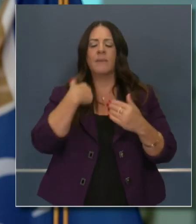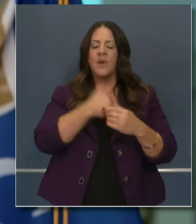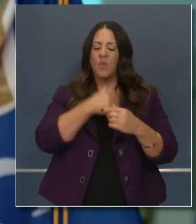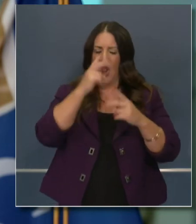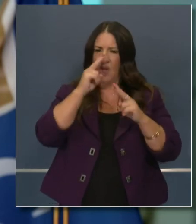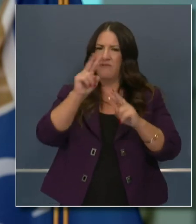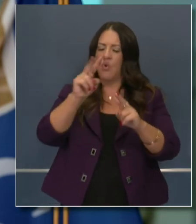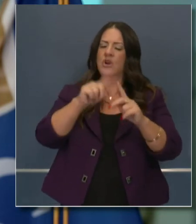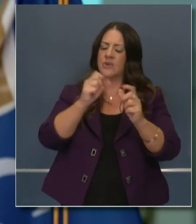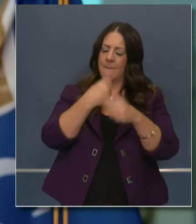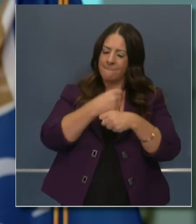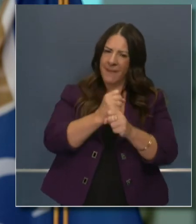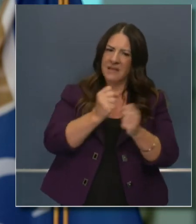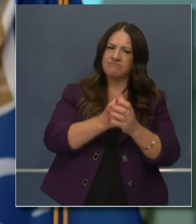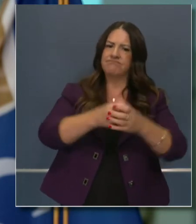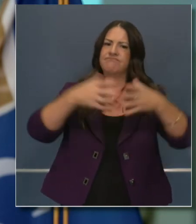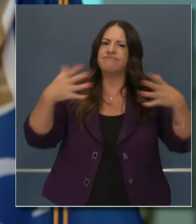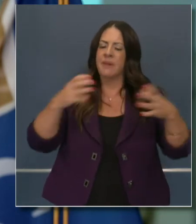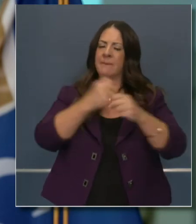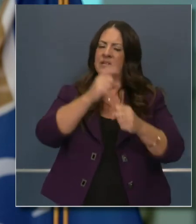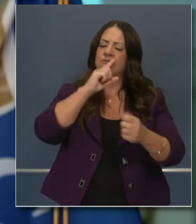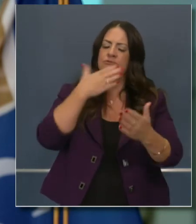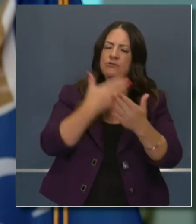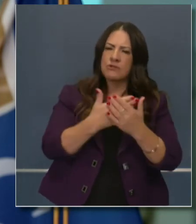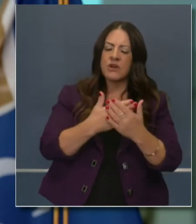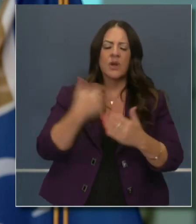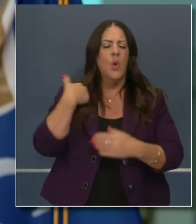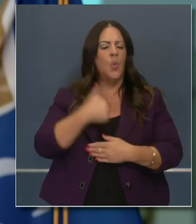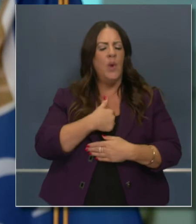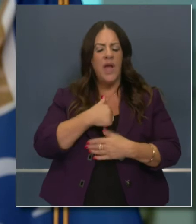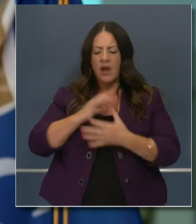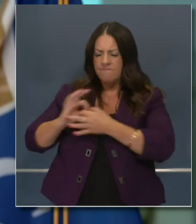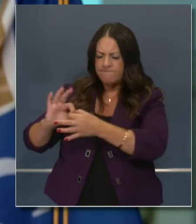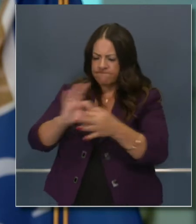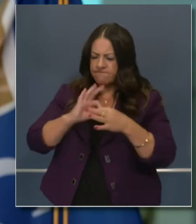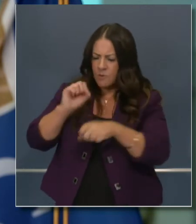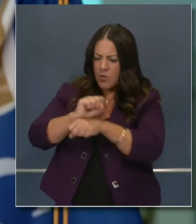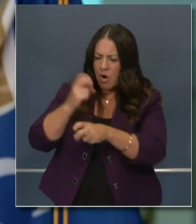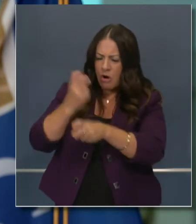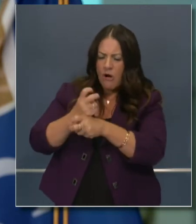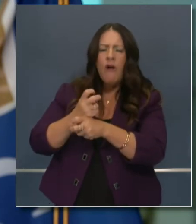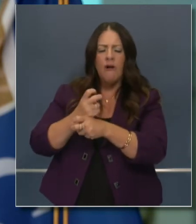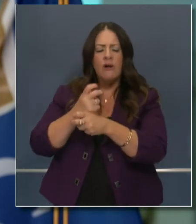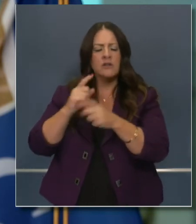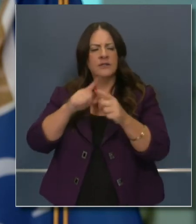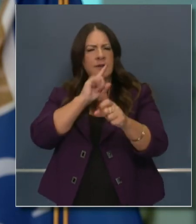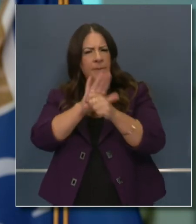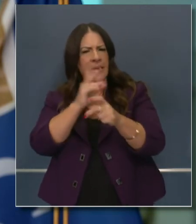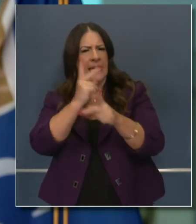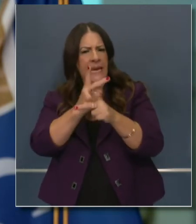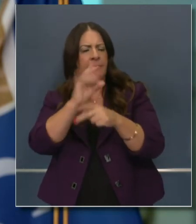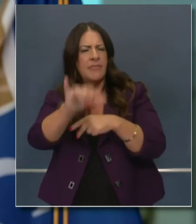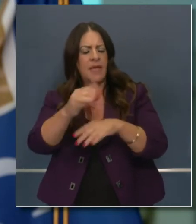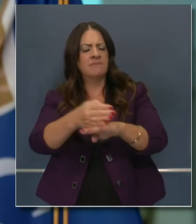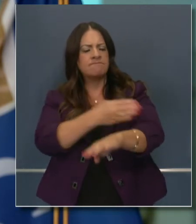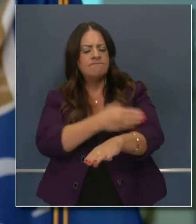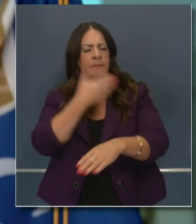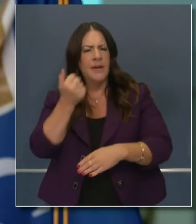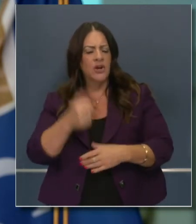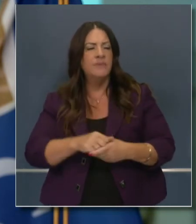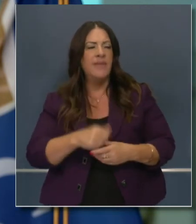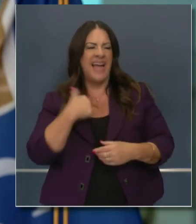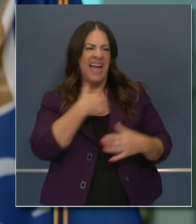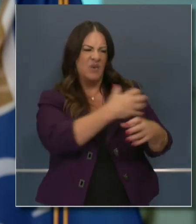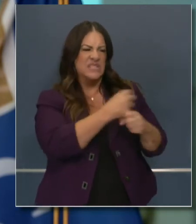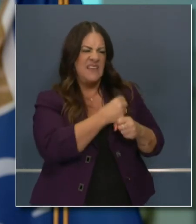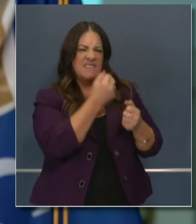So we are committed to that cause. I'm already working through the last, few dozen bills that are on